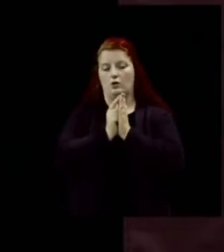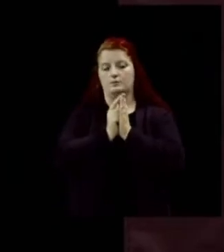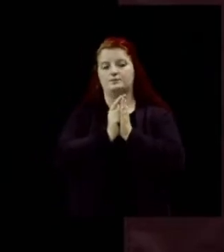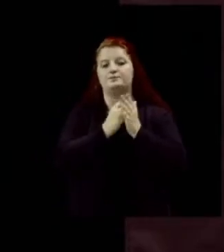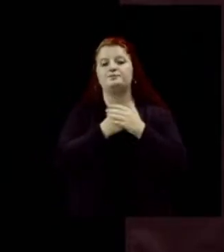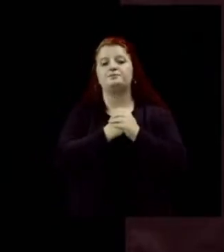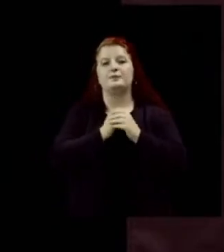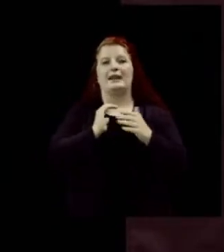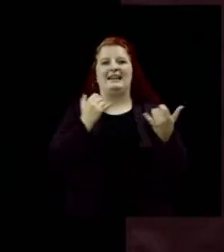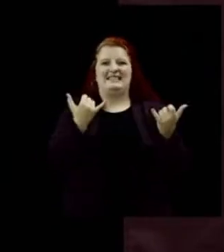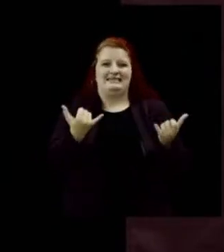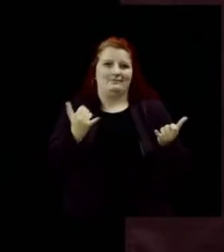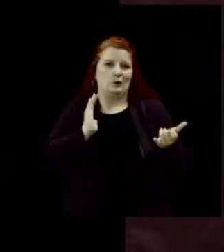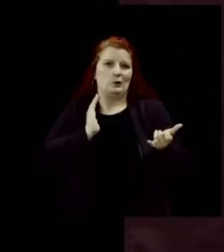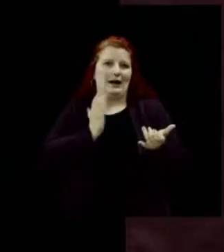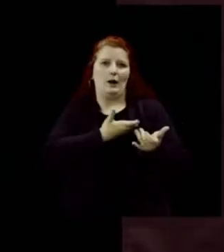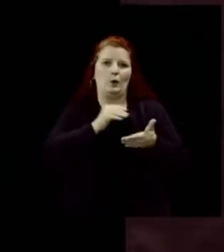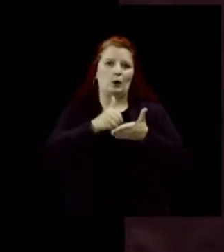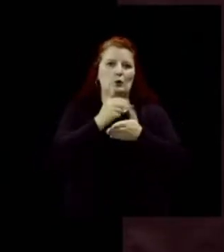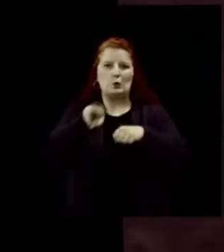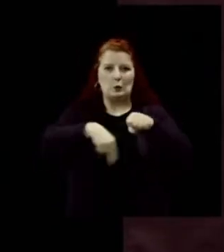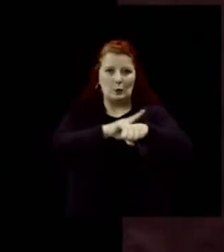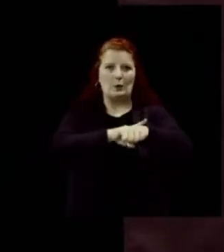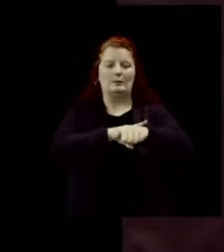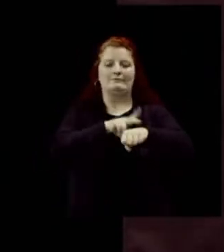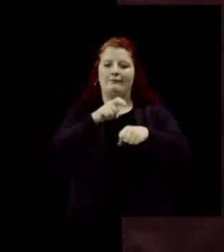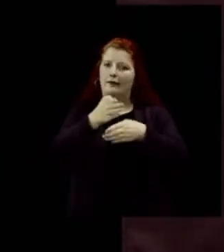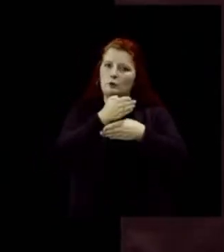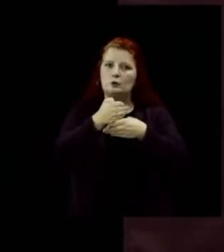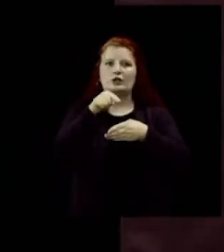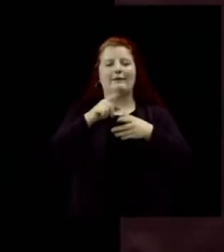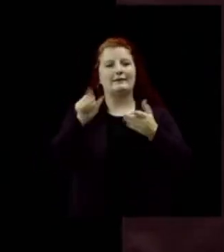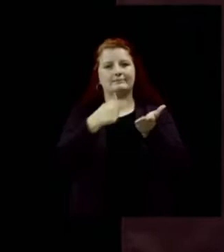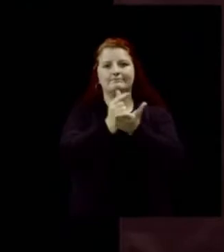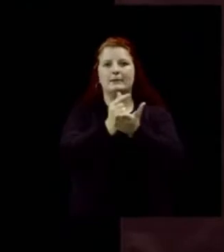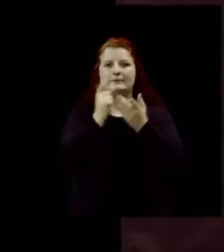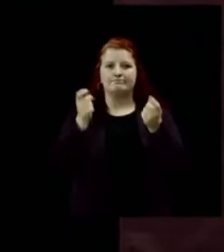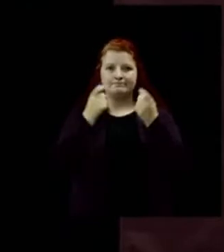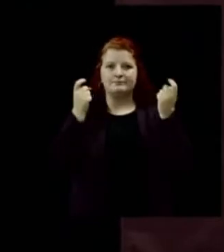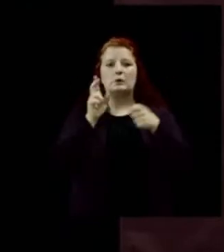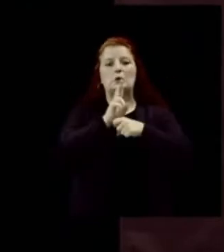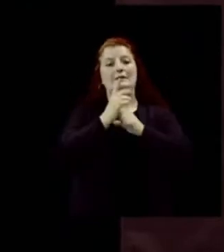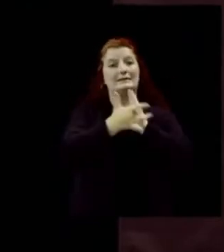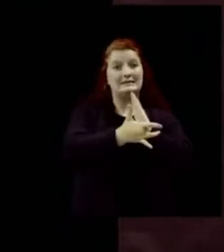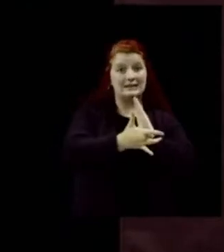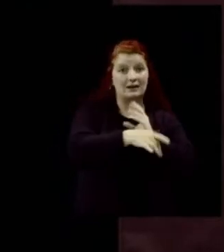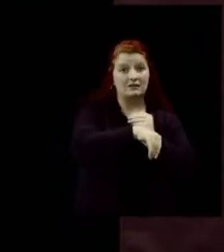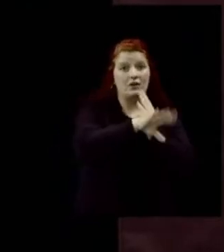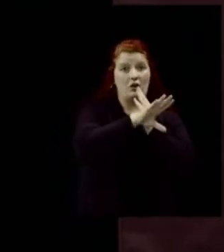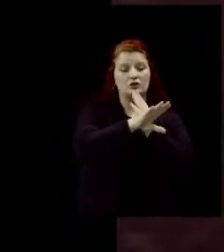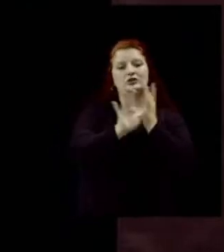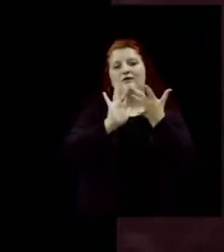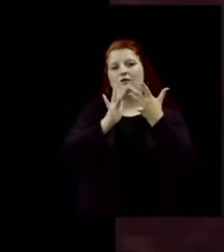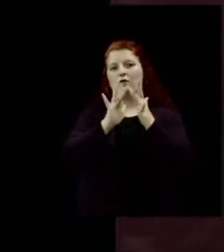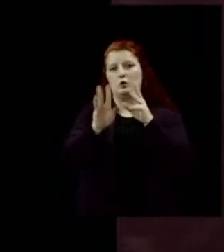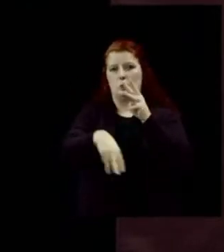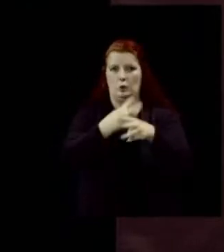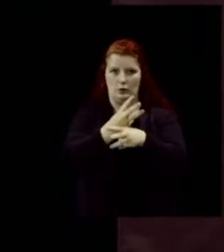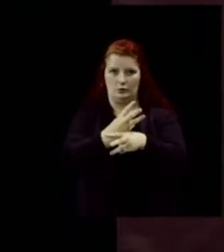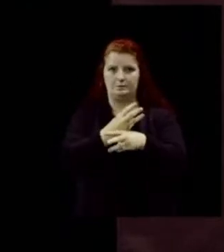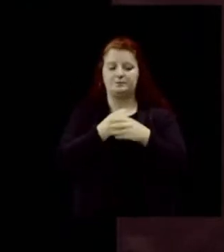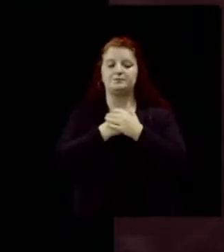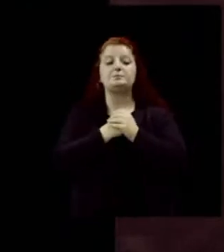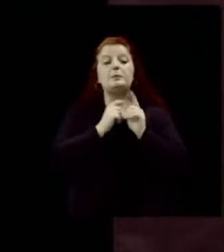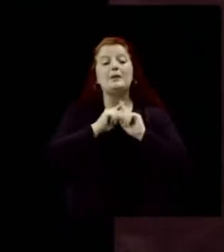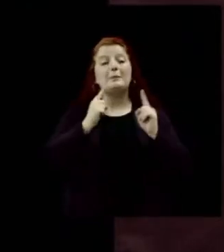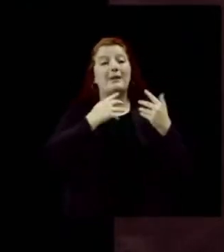new normal, that we must share this commencement exercise through technology and the virtual world. But health